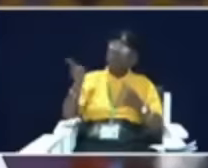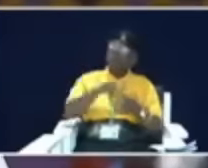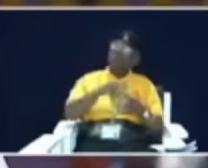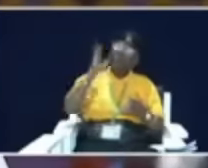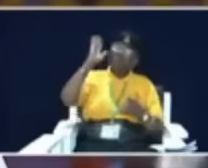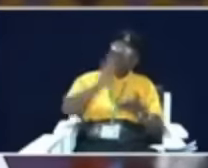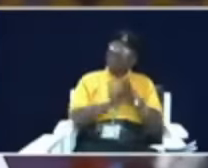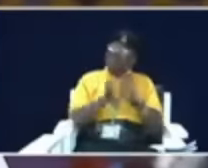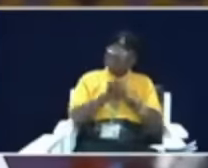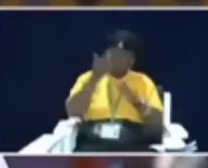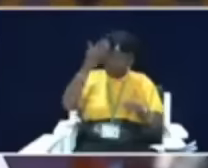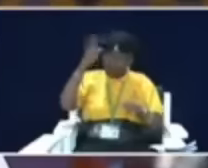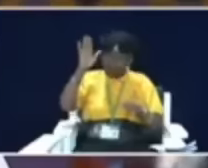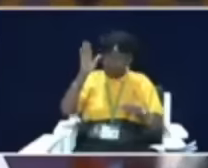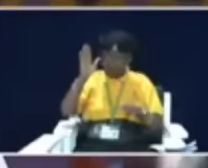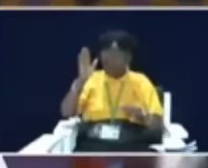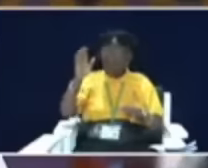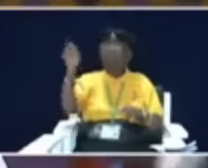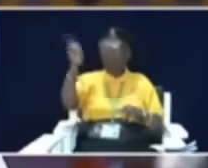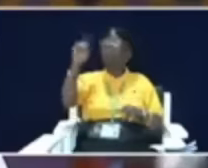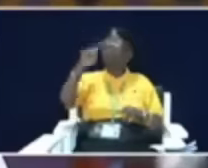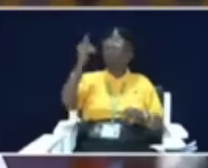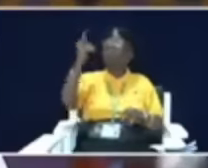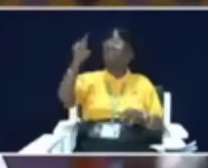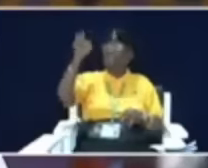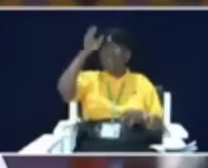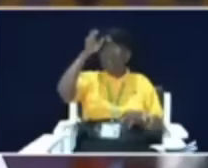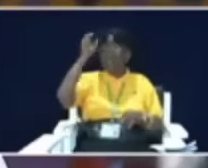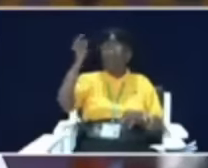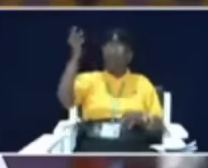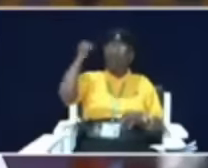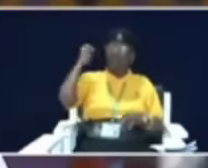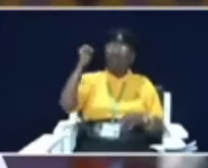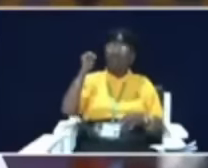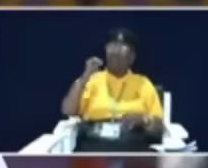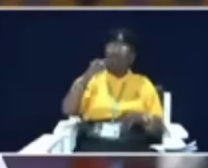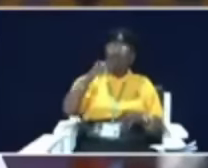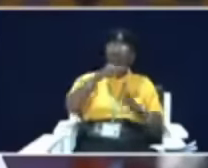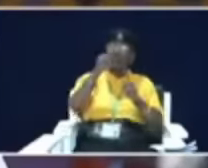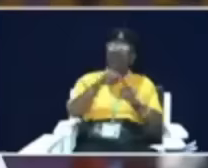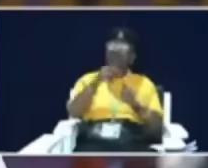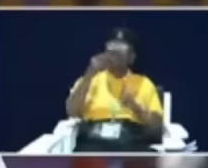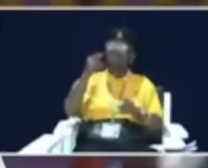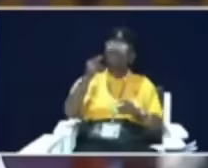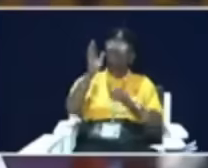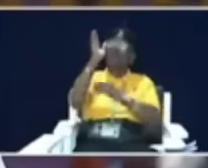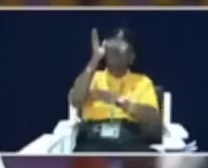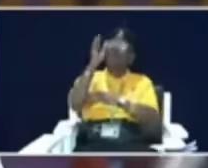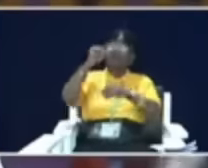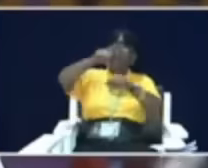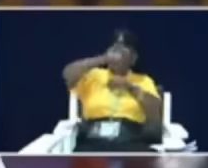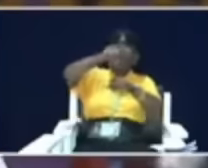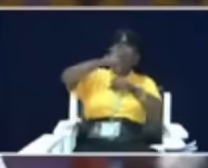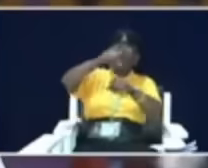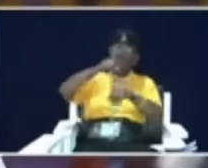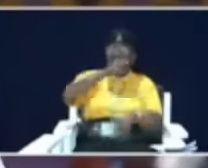I don't know where the devil was when God anointed David